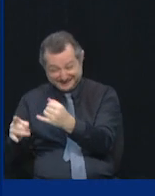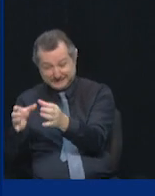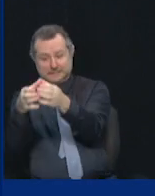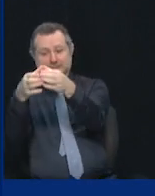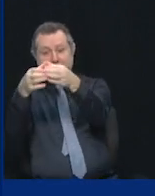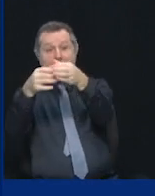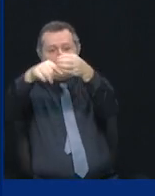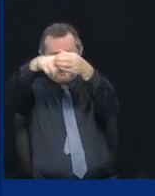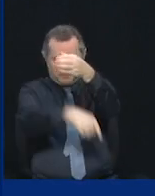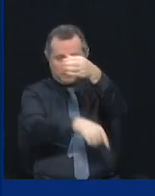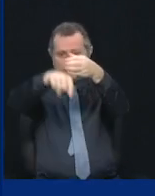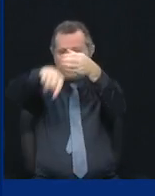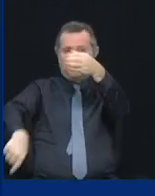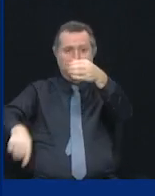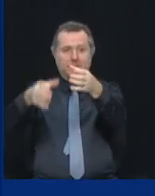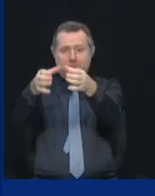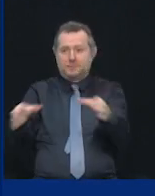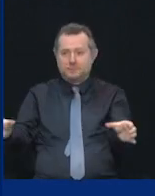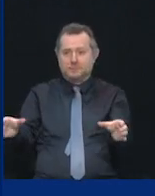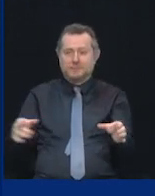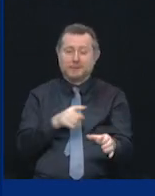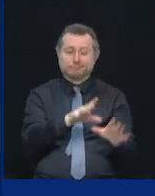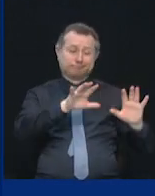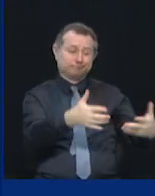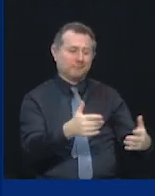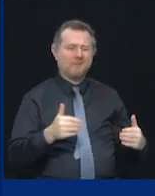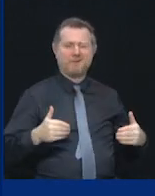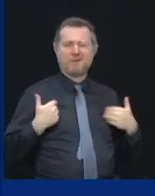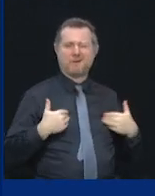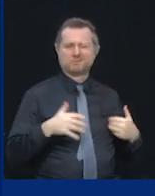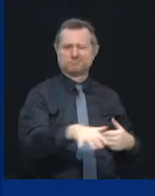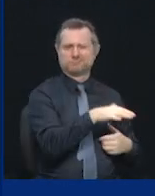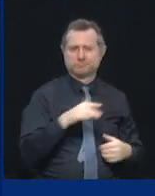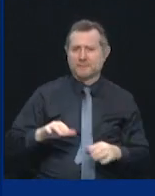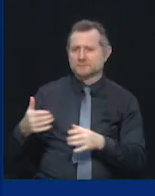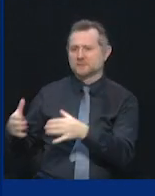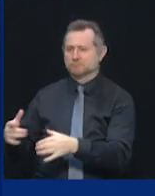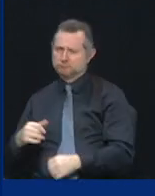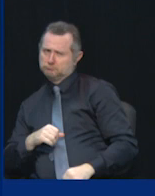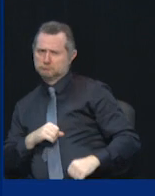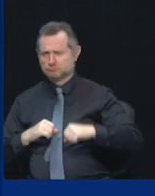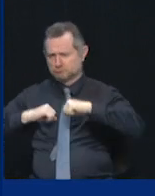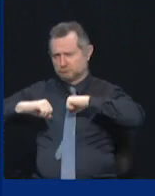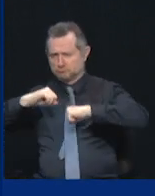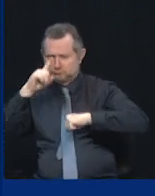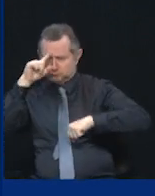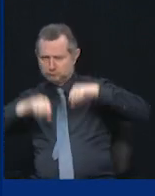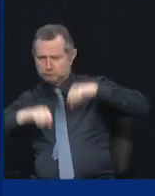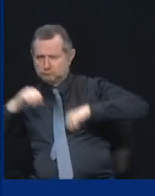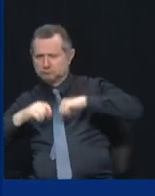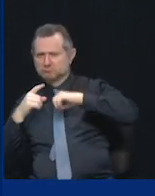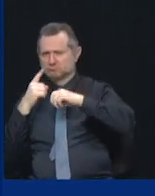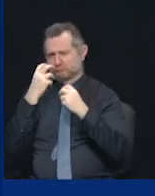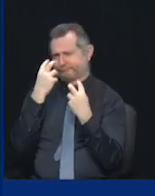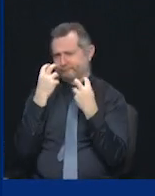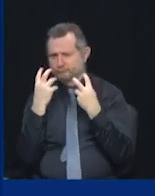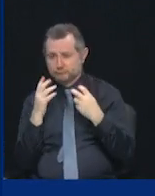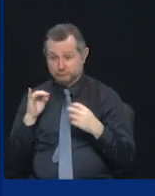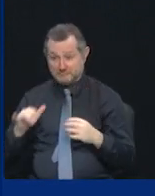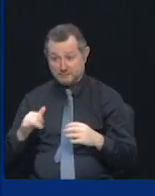One I call the youthful, one I call the doubtful. Young people are not getting vaccinated.